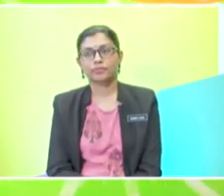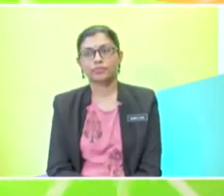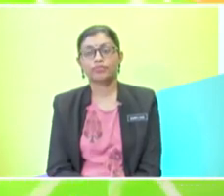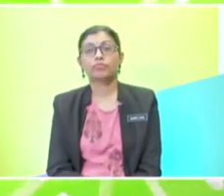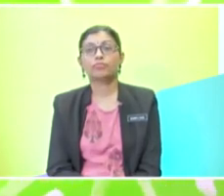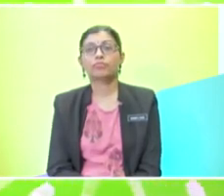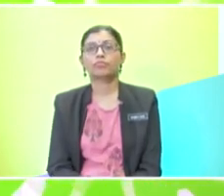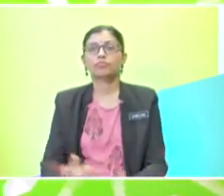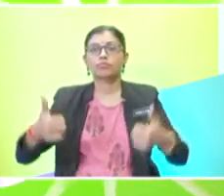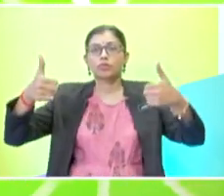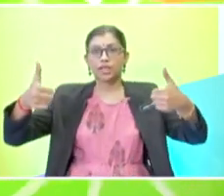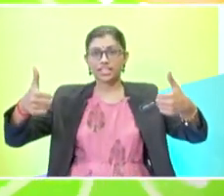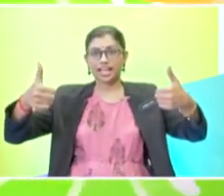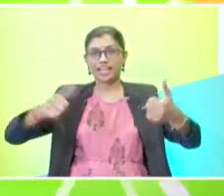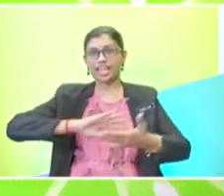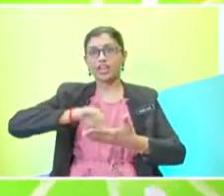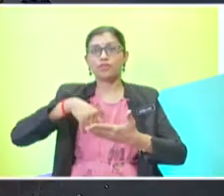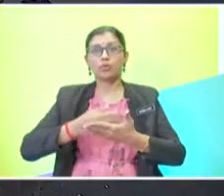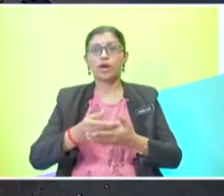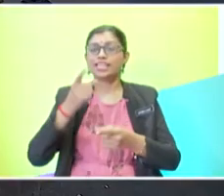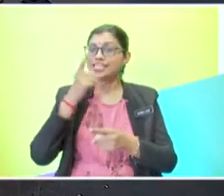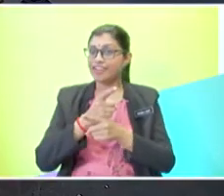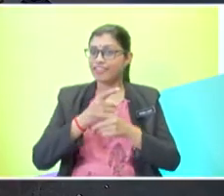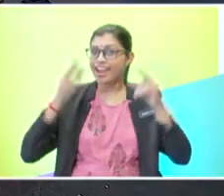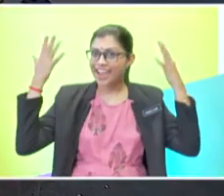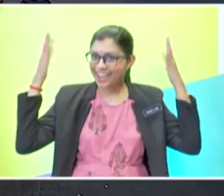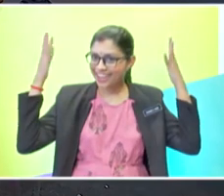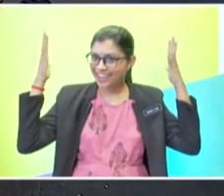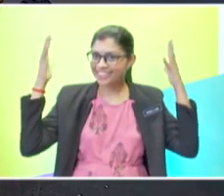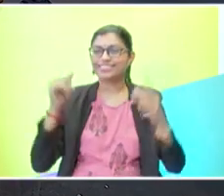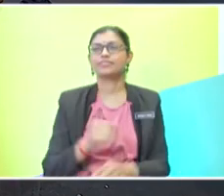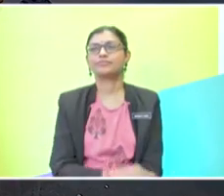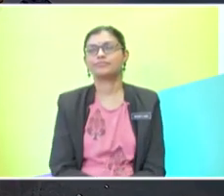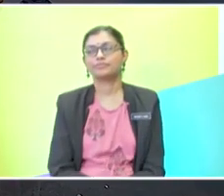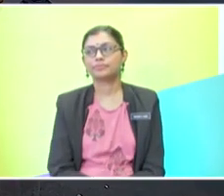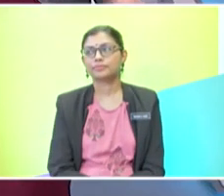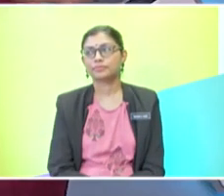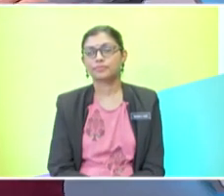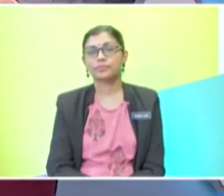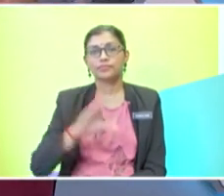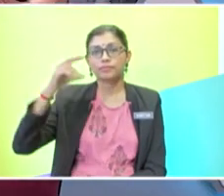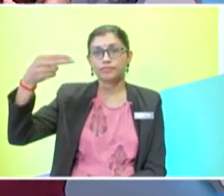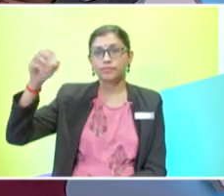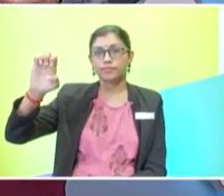Okay, well done, everyone. Well done. Excellent. So this is how you spell cheese.